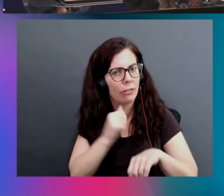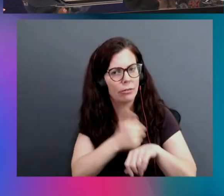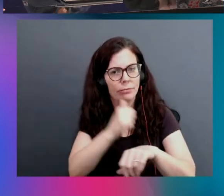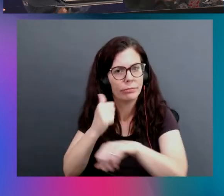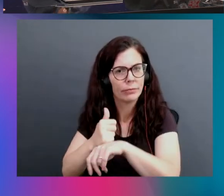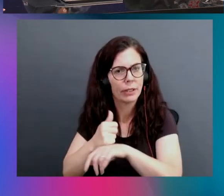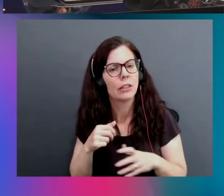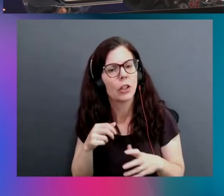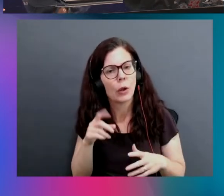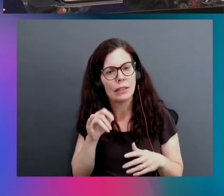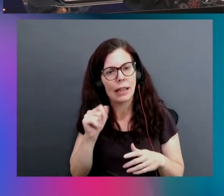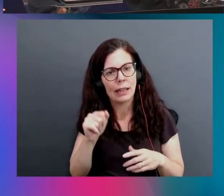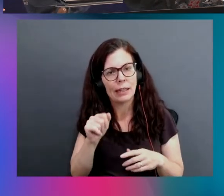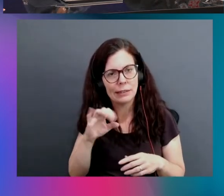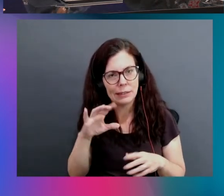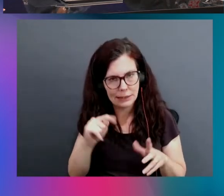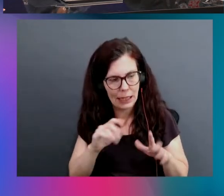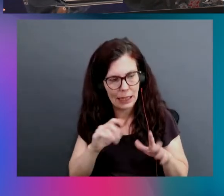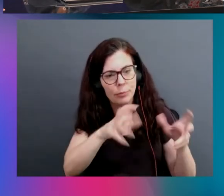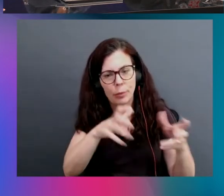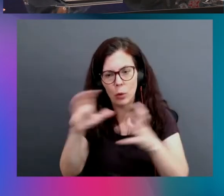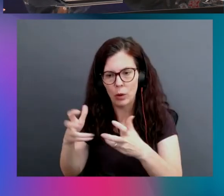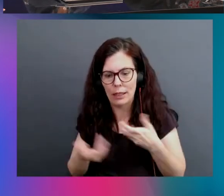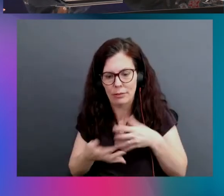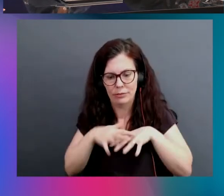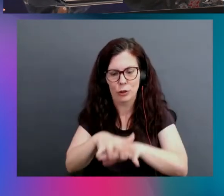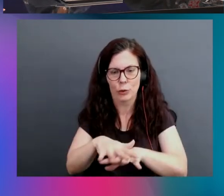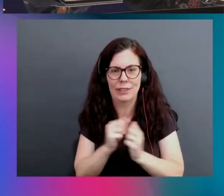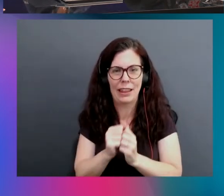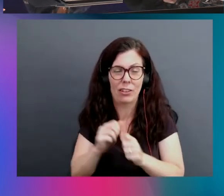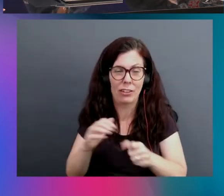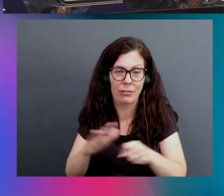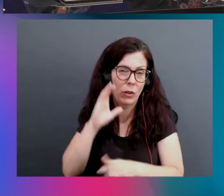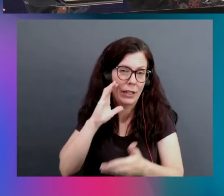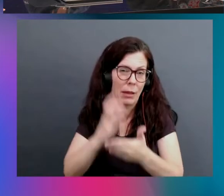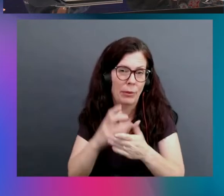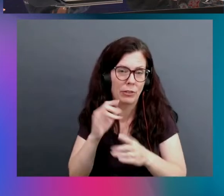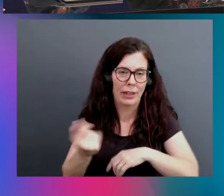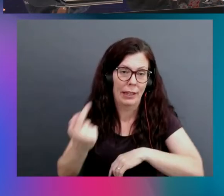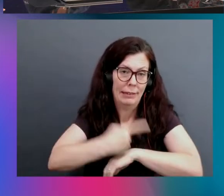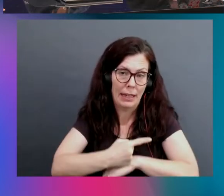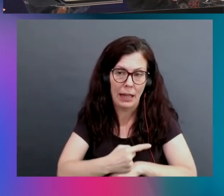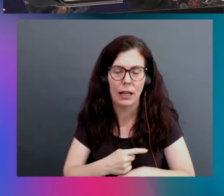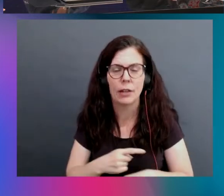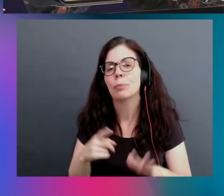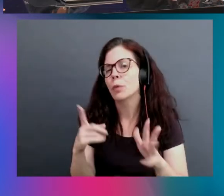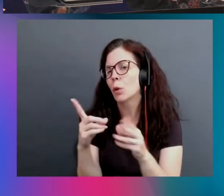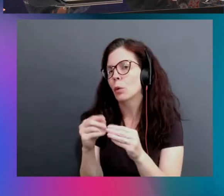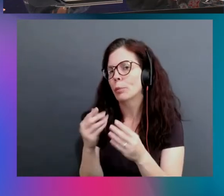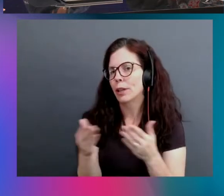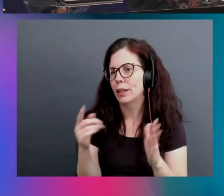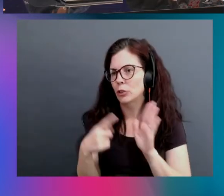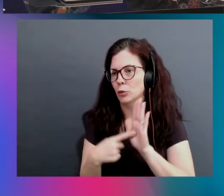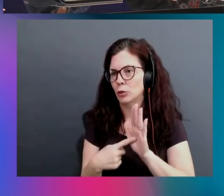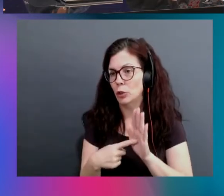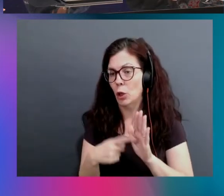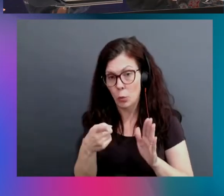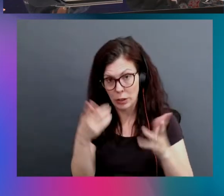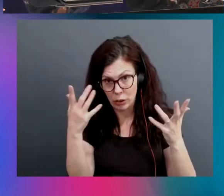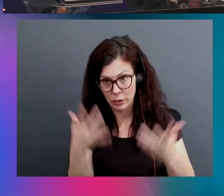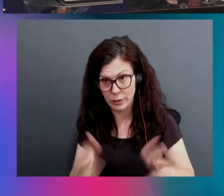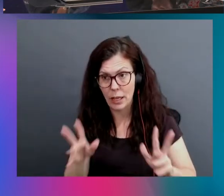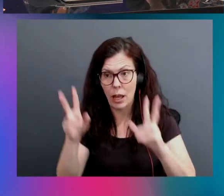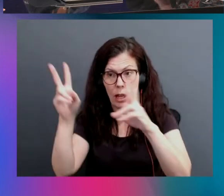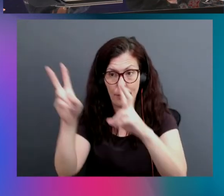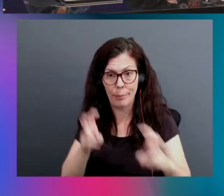them together, and have a really complete image for that particular day. So there's one more thing I wanted to show you. Once you're done,